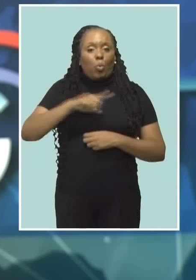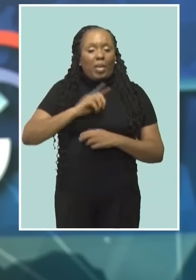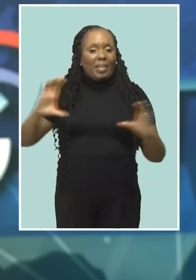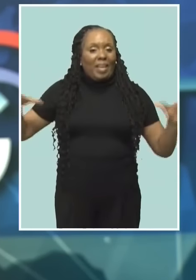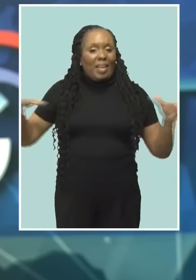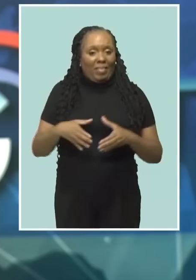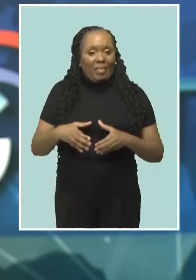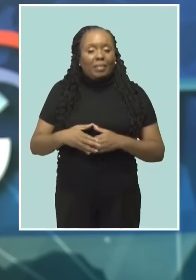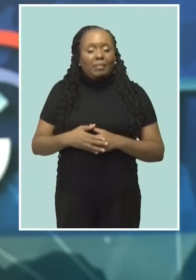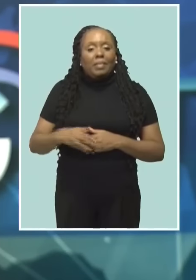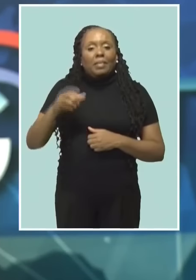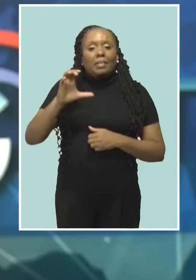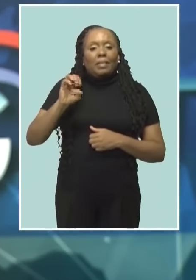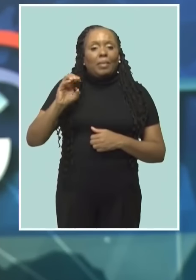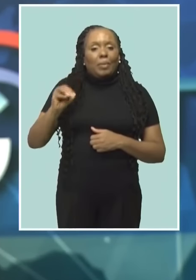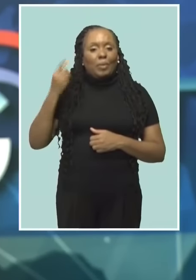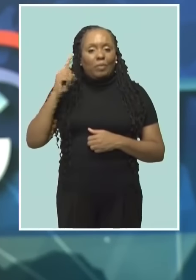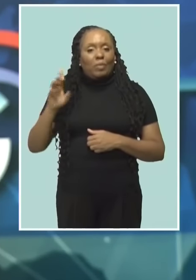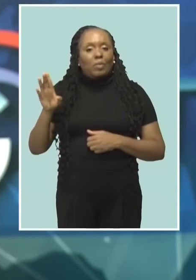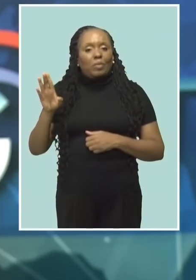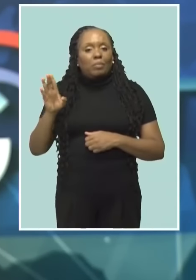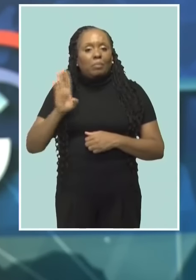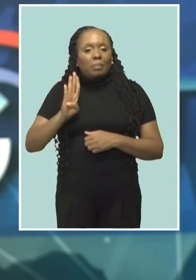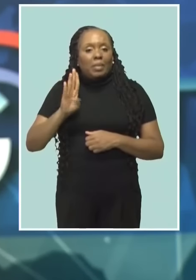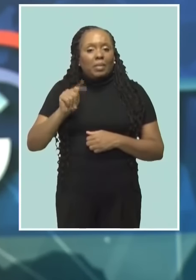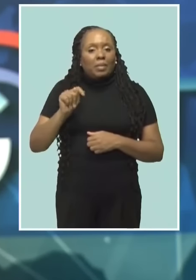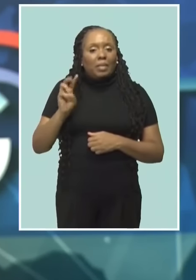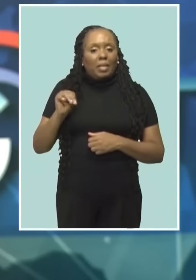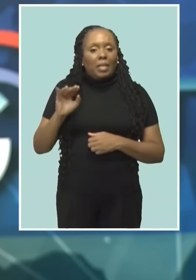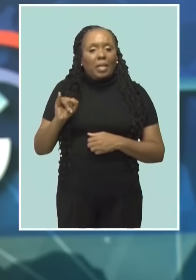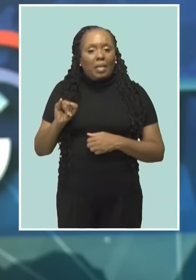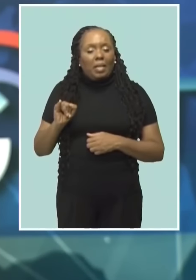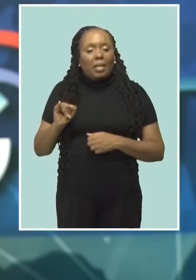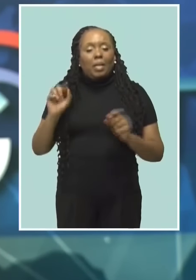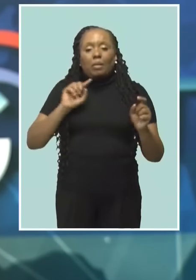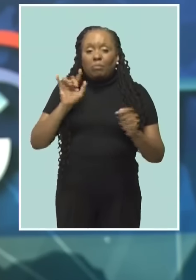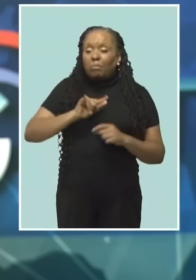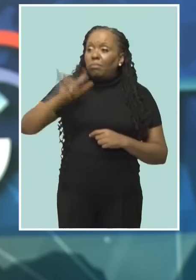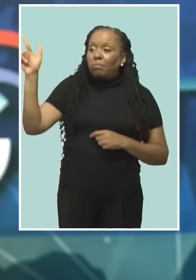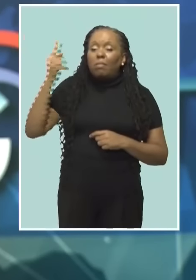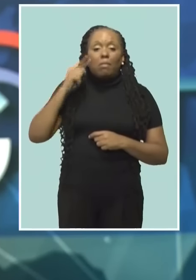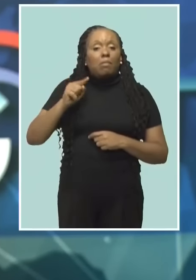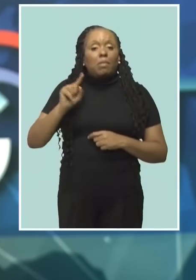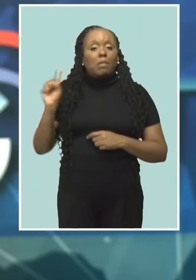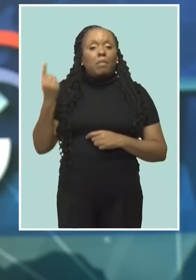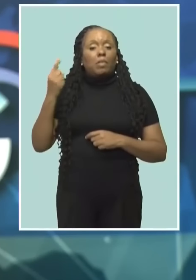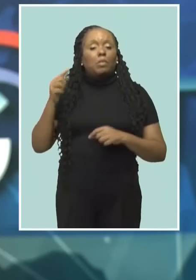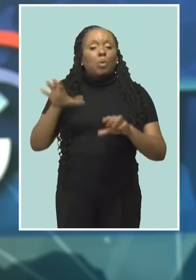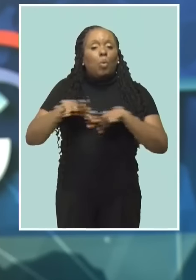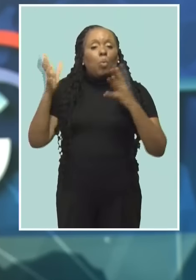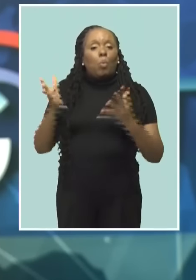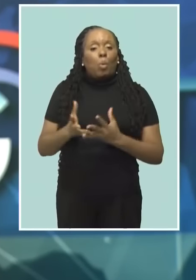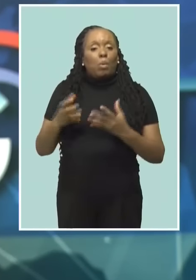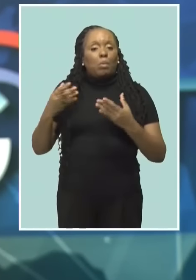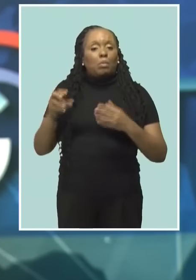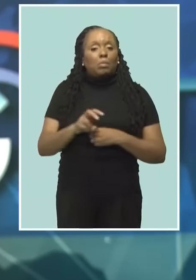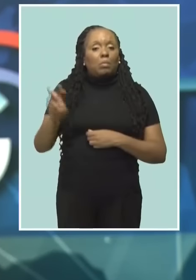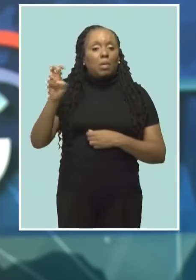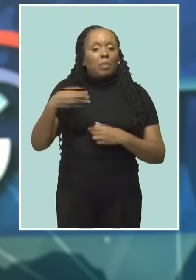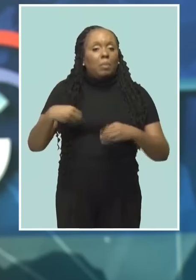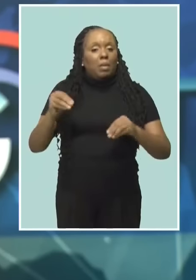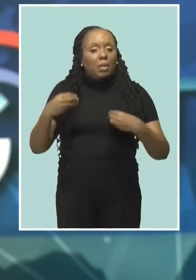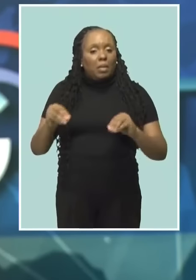of the Barbados Tourism Marketing Inc., Andrea Franklin, who is attending her first World Travel Market as CEO after 7 months in the